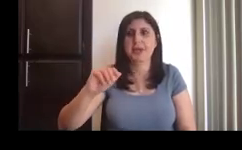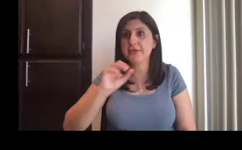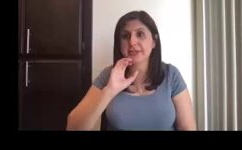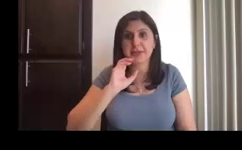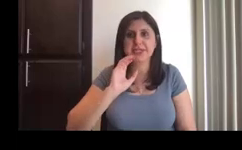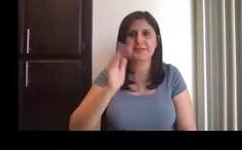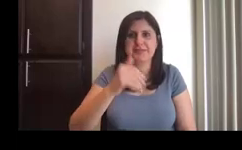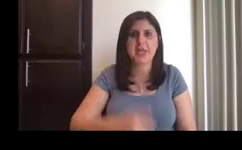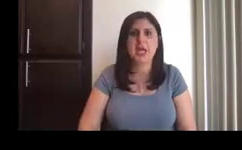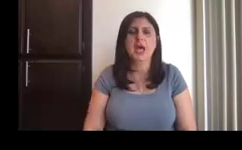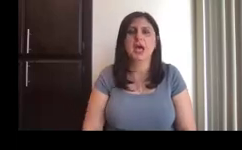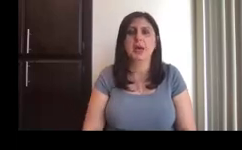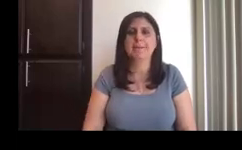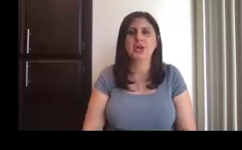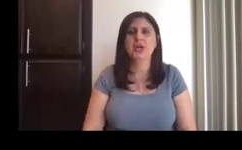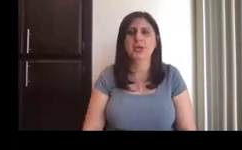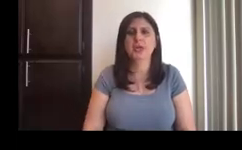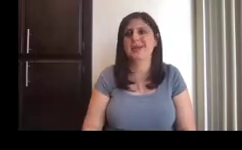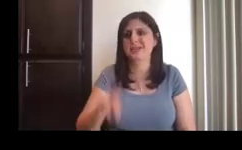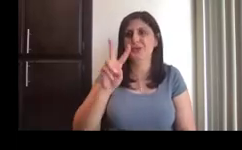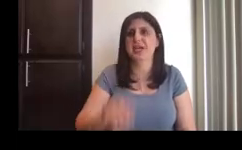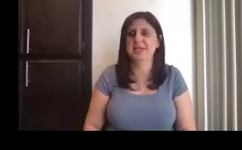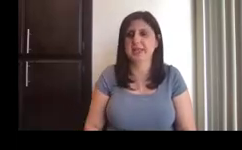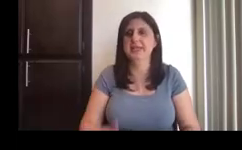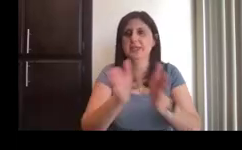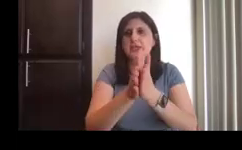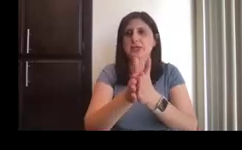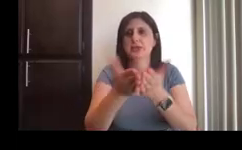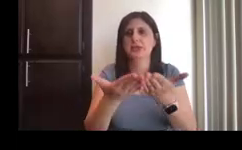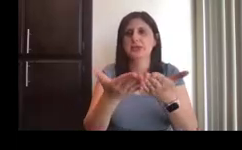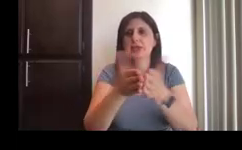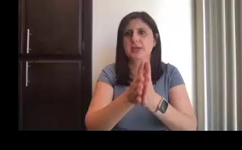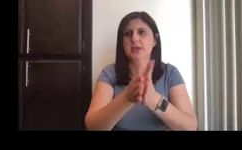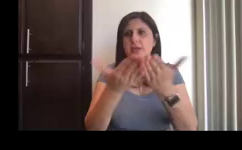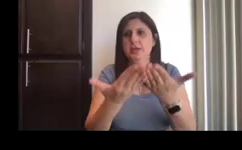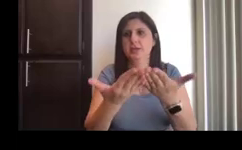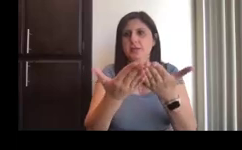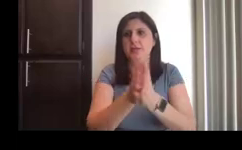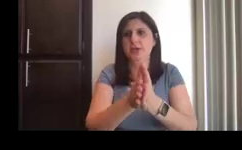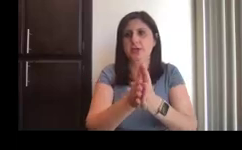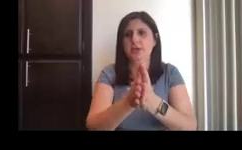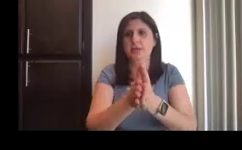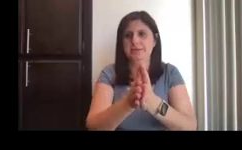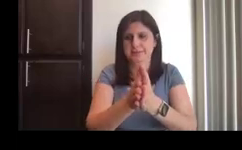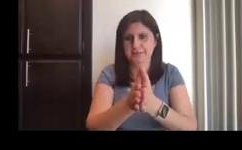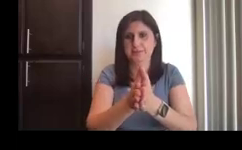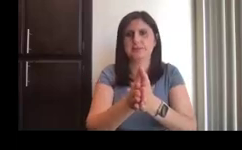Paper is on there again for some reason. Book, two times at least. You know this one.